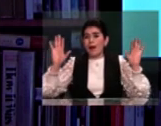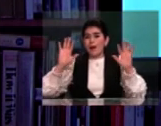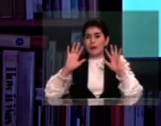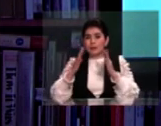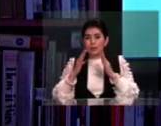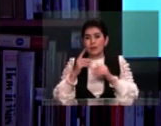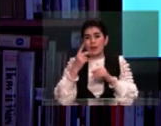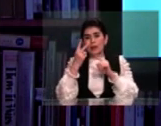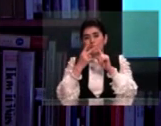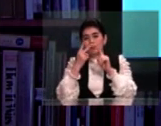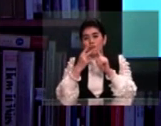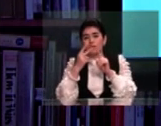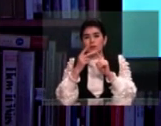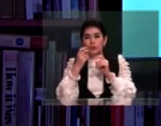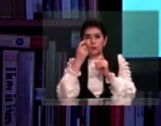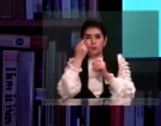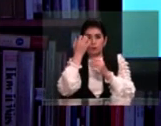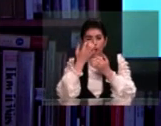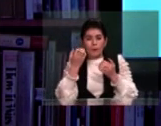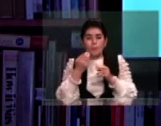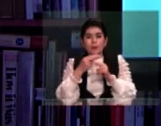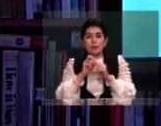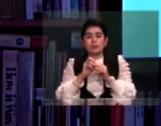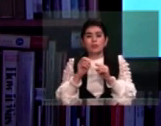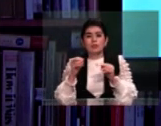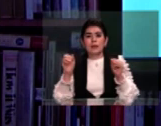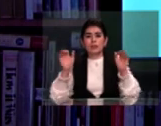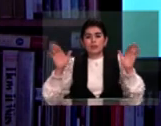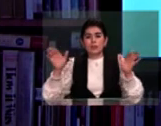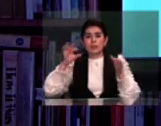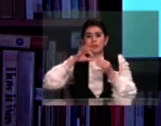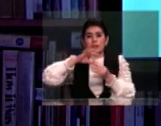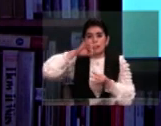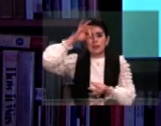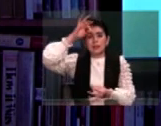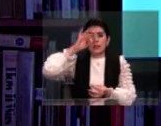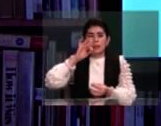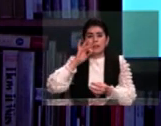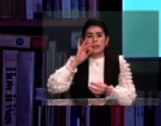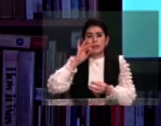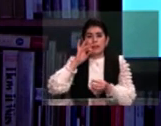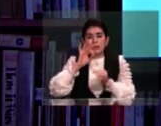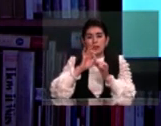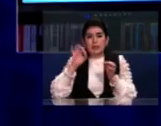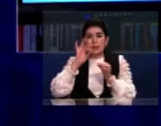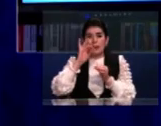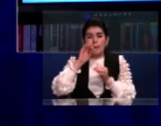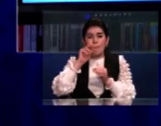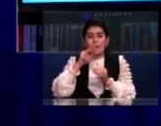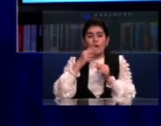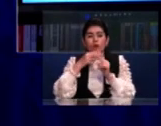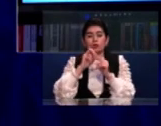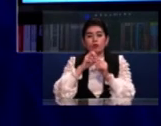esa qoramtir qilib oldi. Qanotchalar osilgan ipga ko'zgu yordamida va